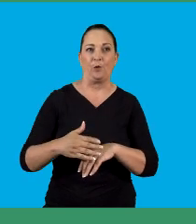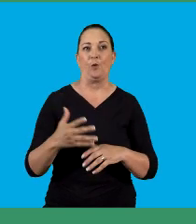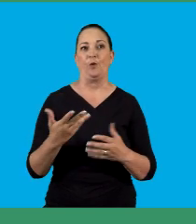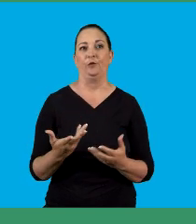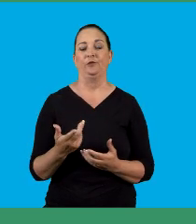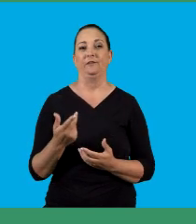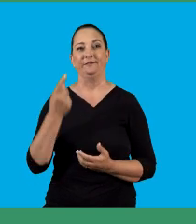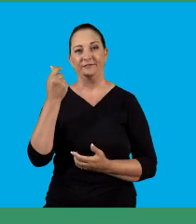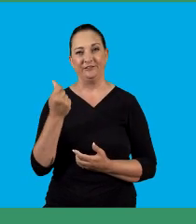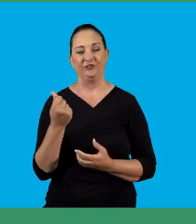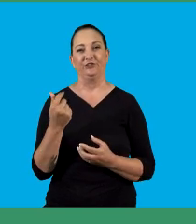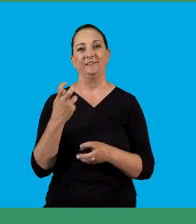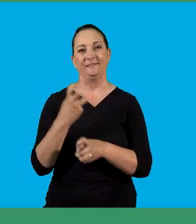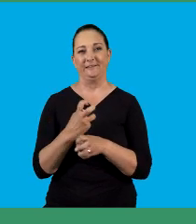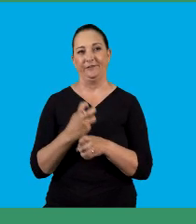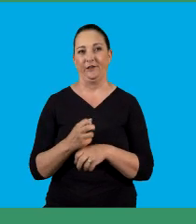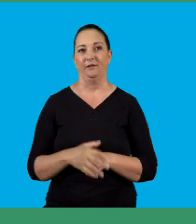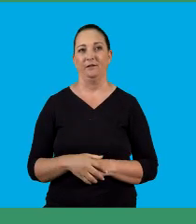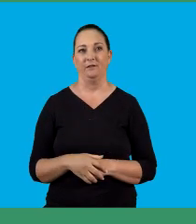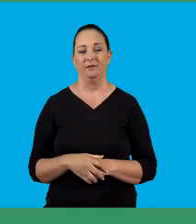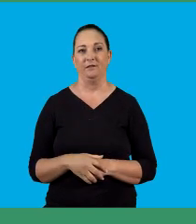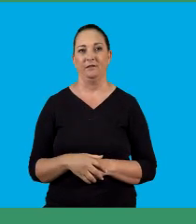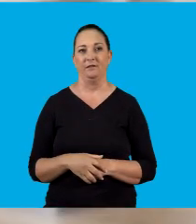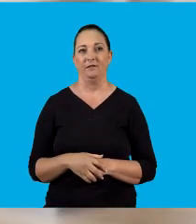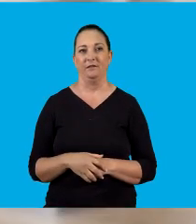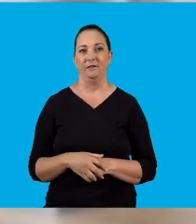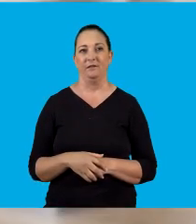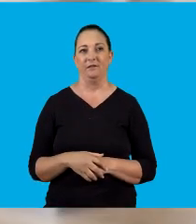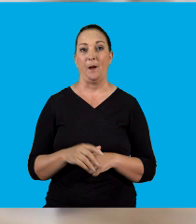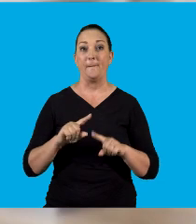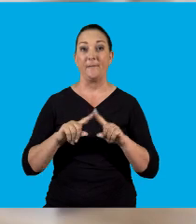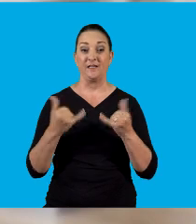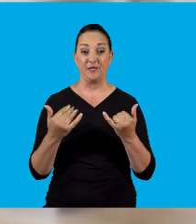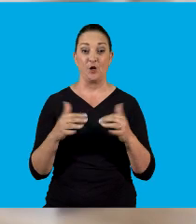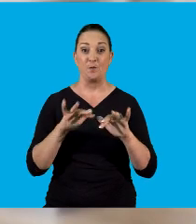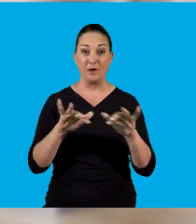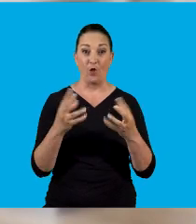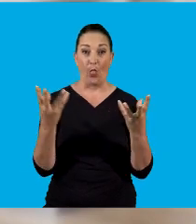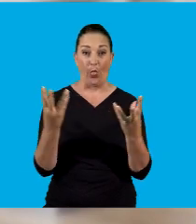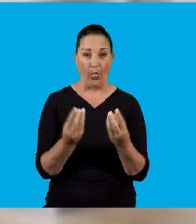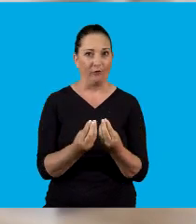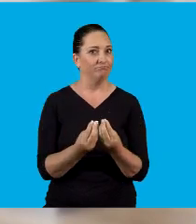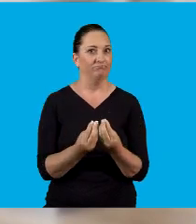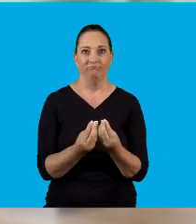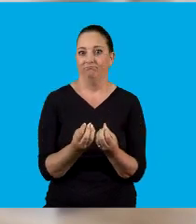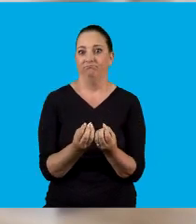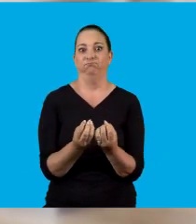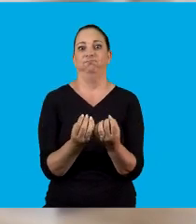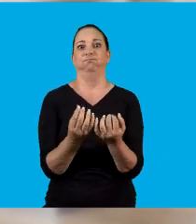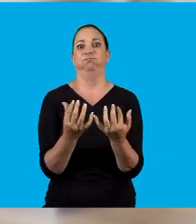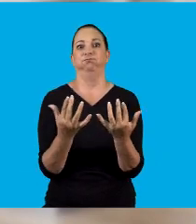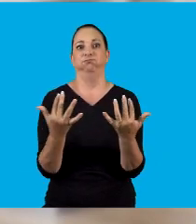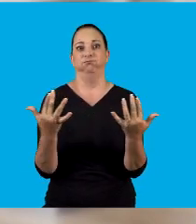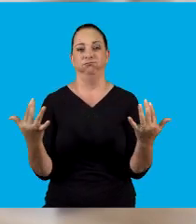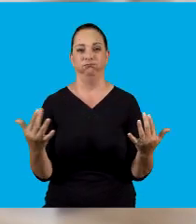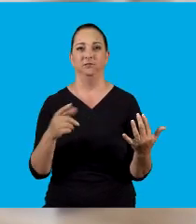strain on businesses. We all know our population growth is increasing daily, so it